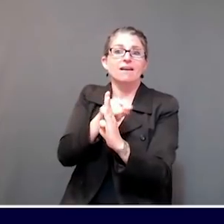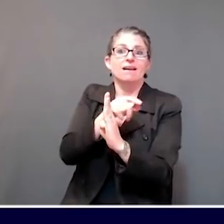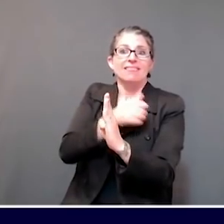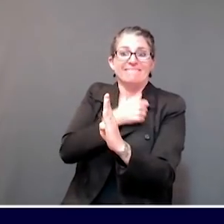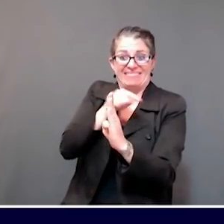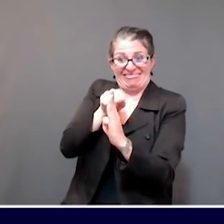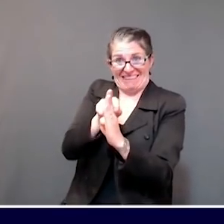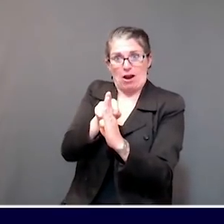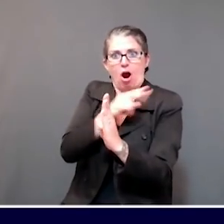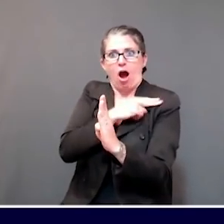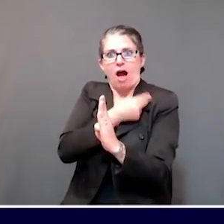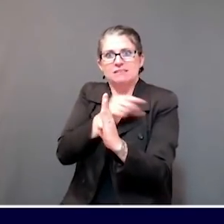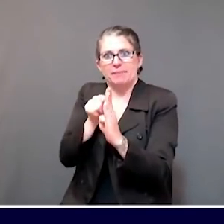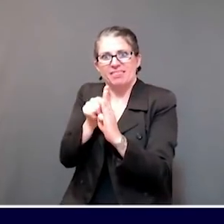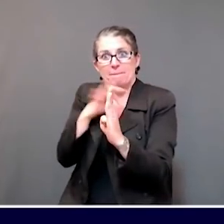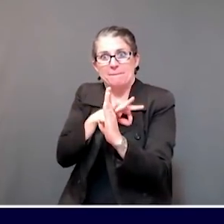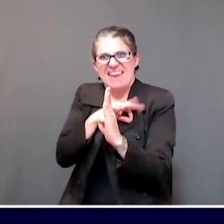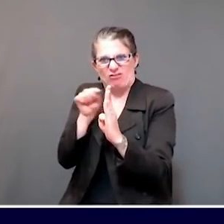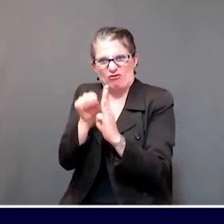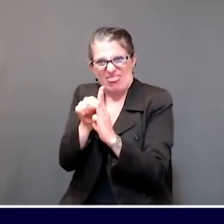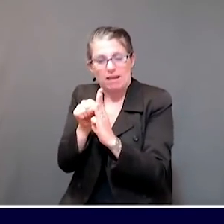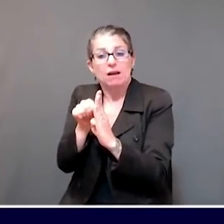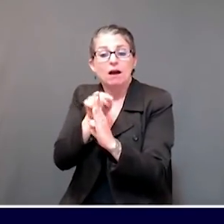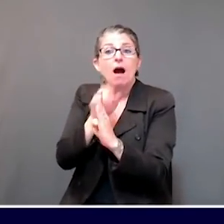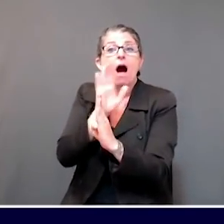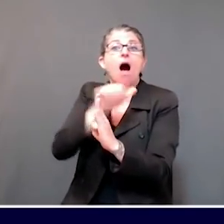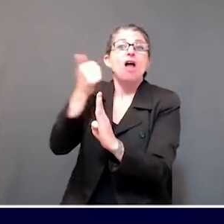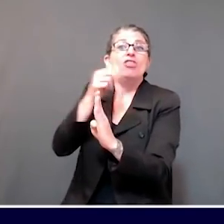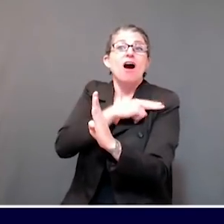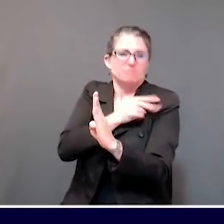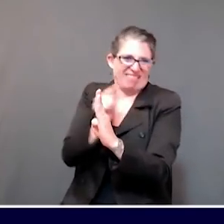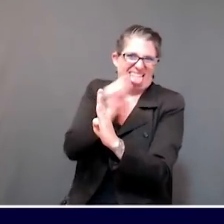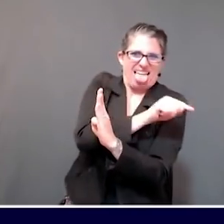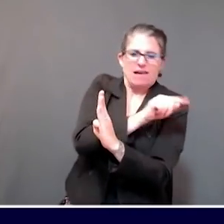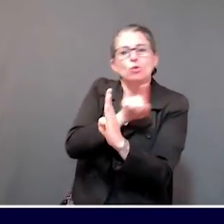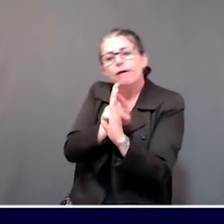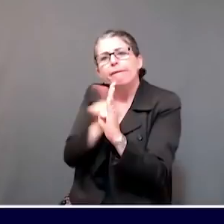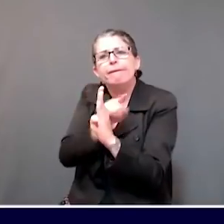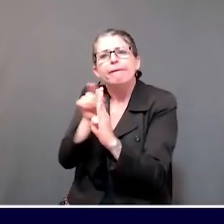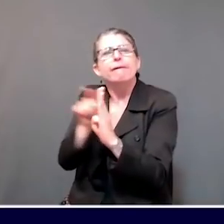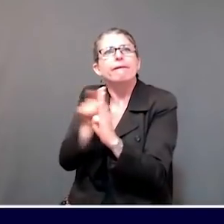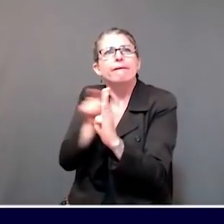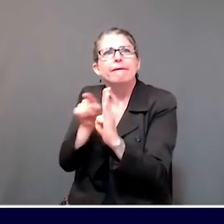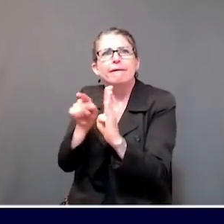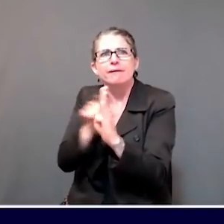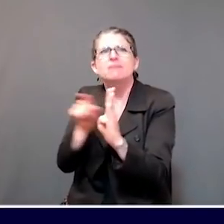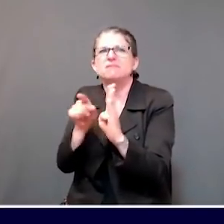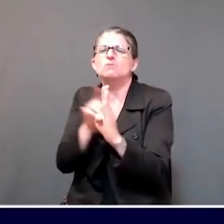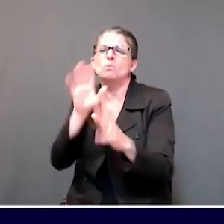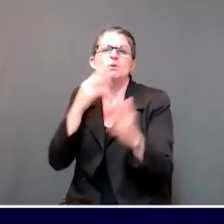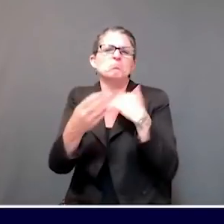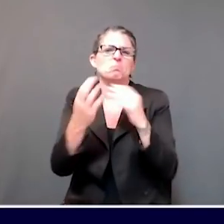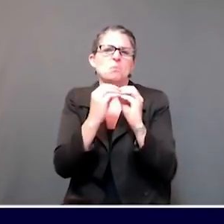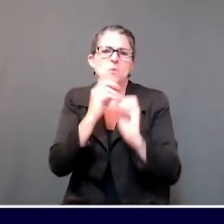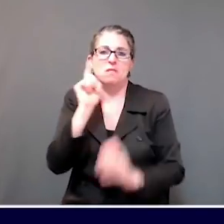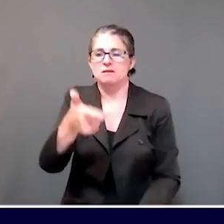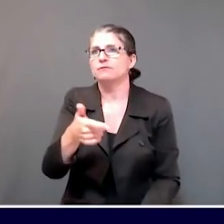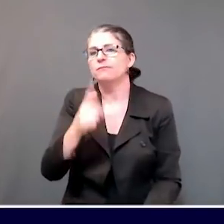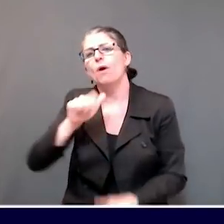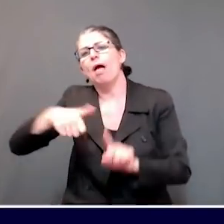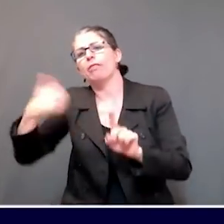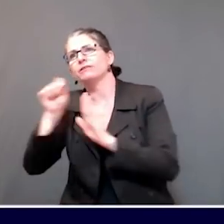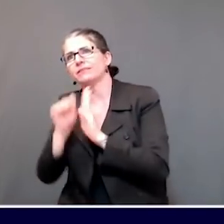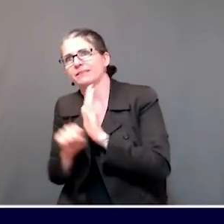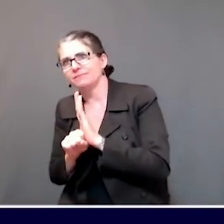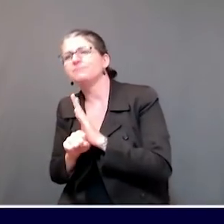then I had a question related to the swab and send sites. I'm wondering how many, what's the current number of contact tracers that we have, and